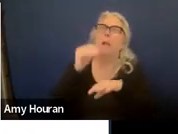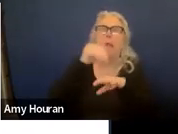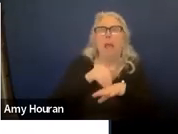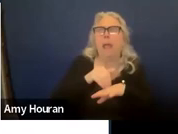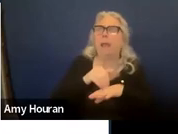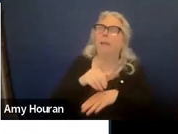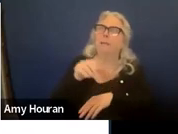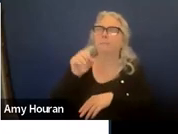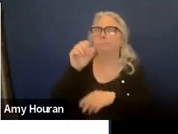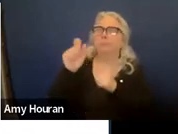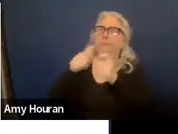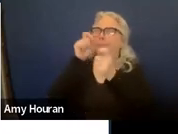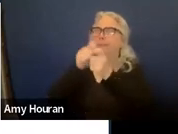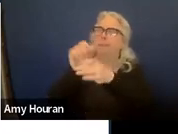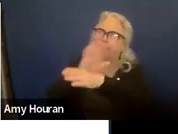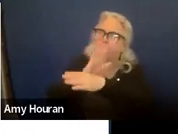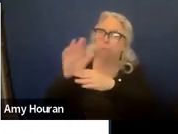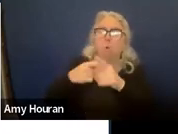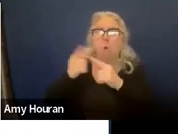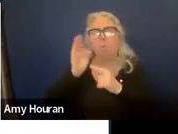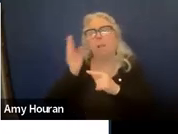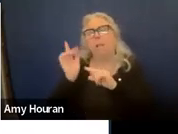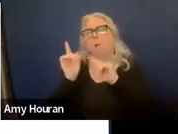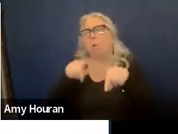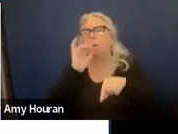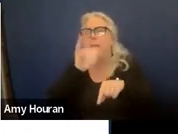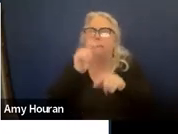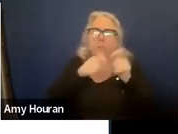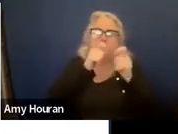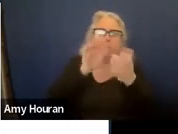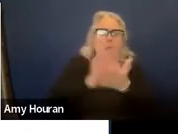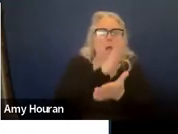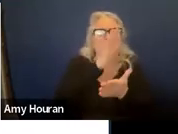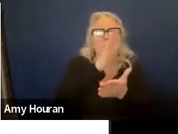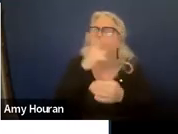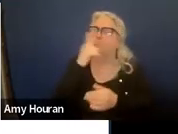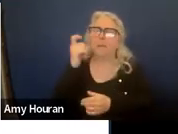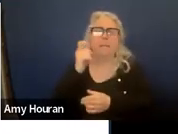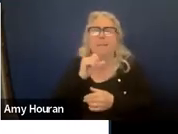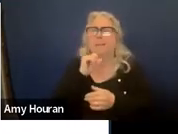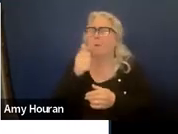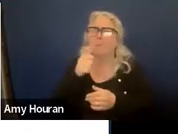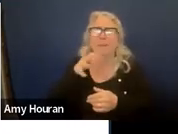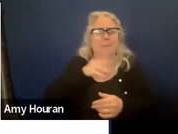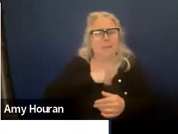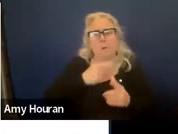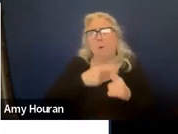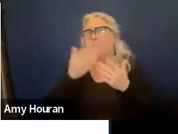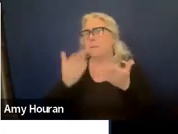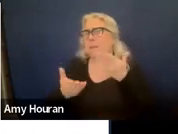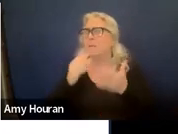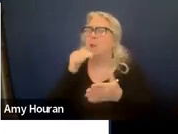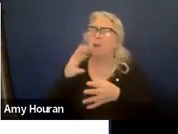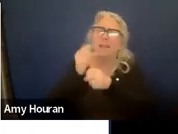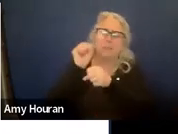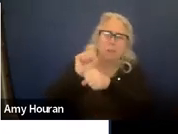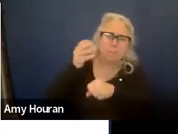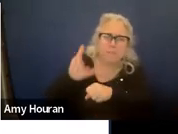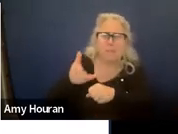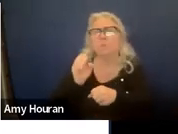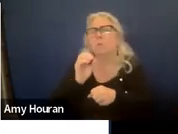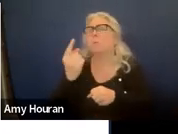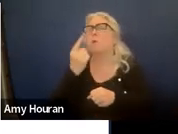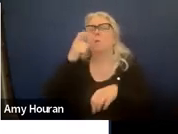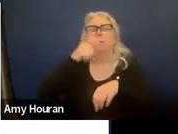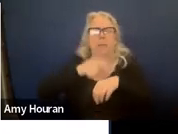business or student will attend this college, because they might not get in or they might not get a job there. I think the only time you